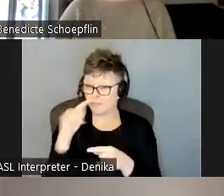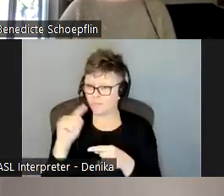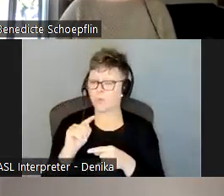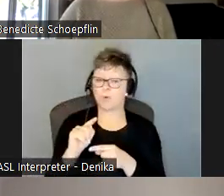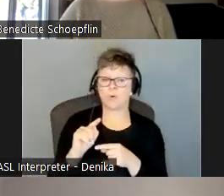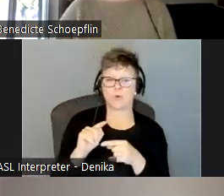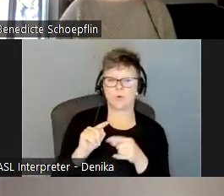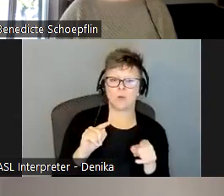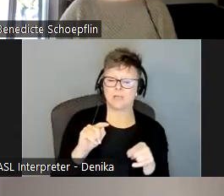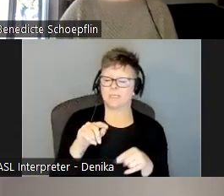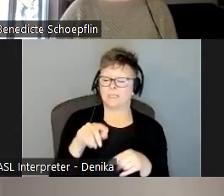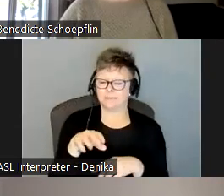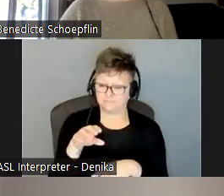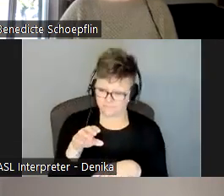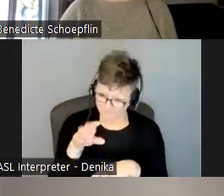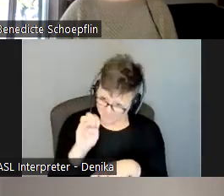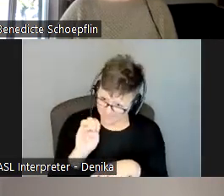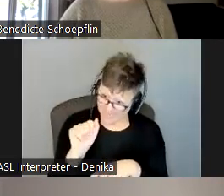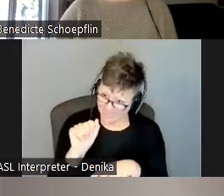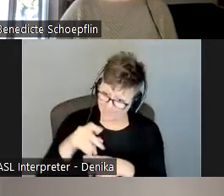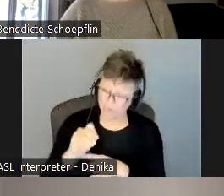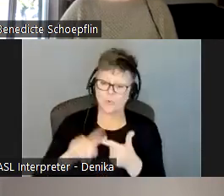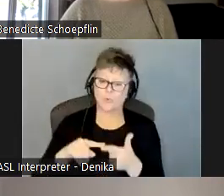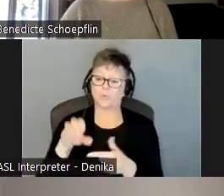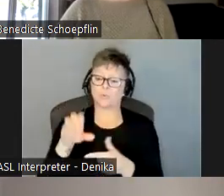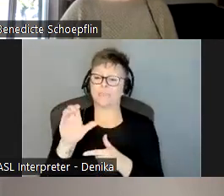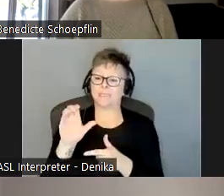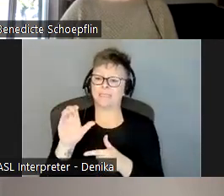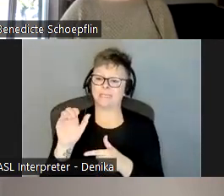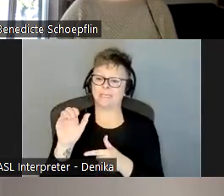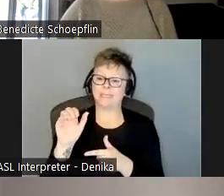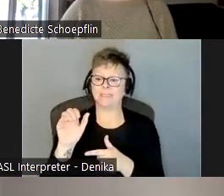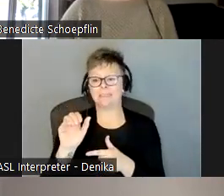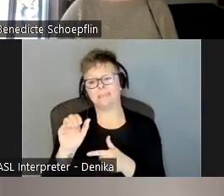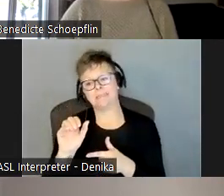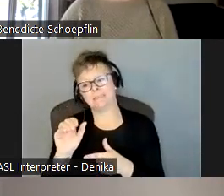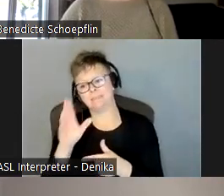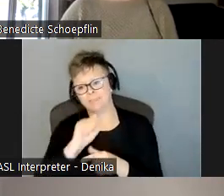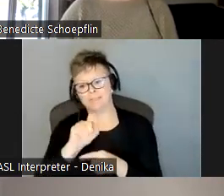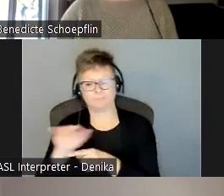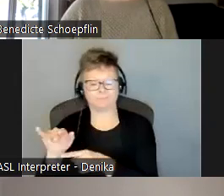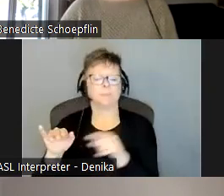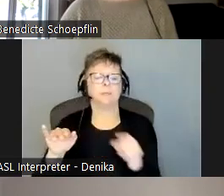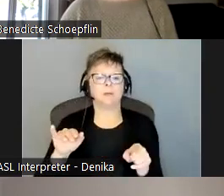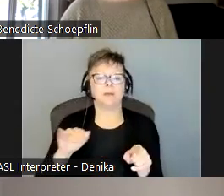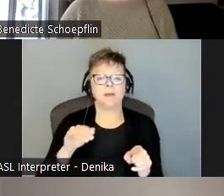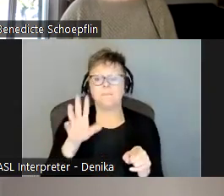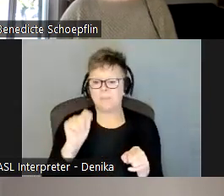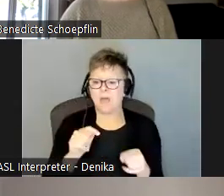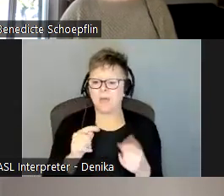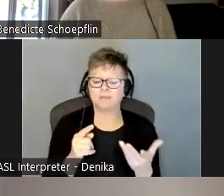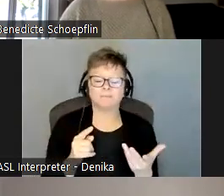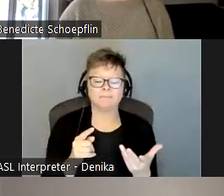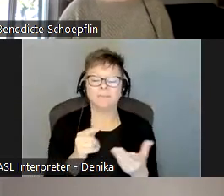and EAPO are on the website here as well. And as I say, give us a couple days and we'll have all